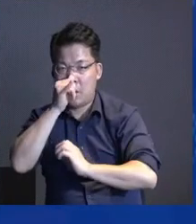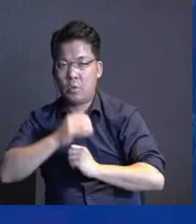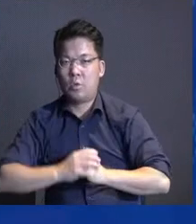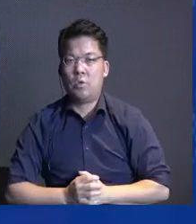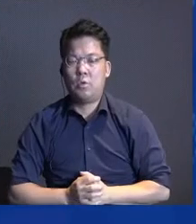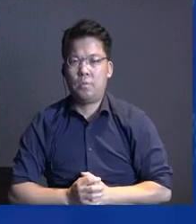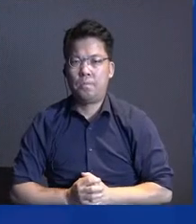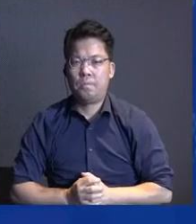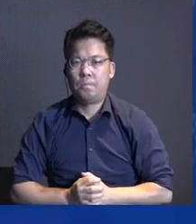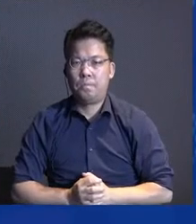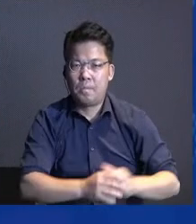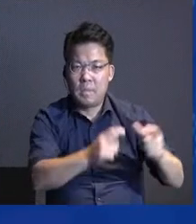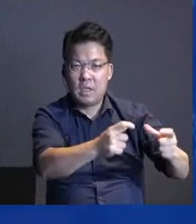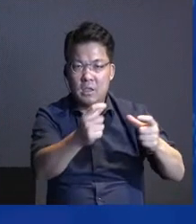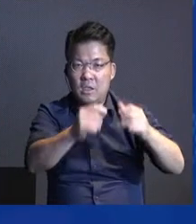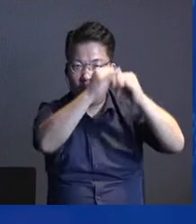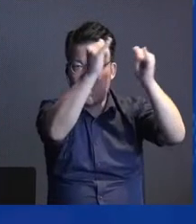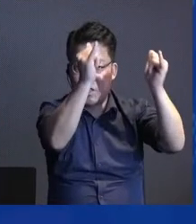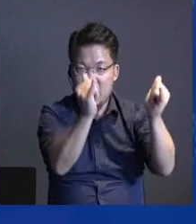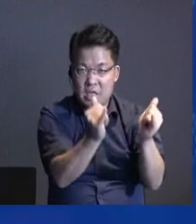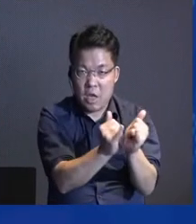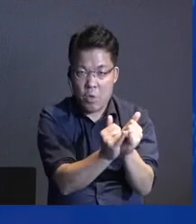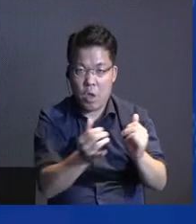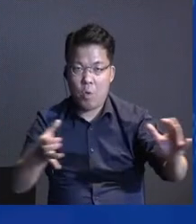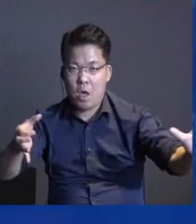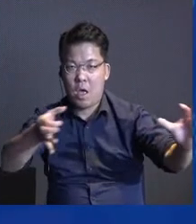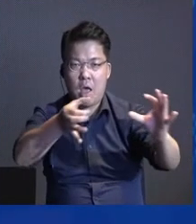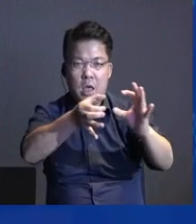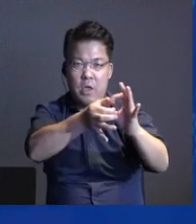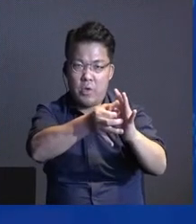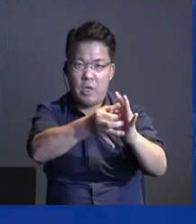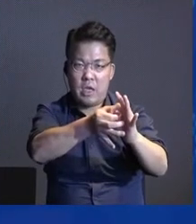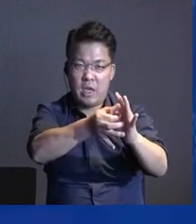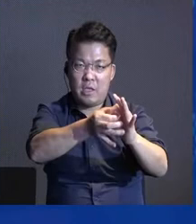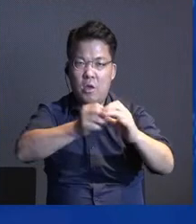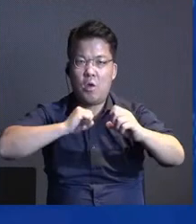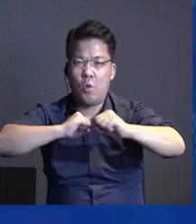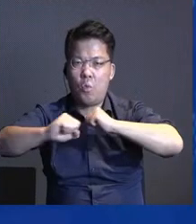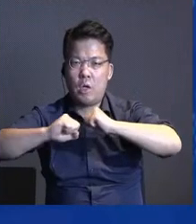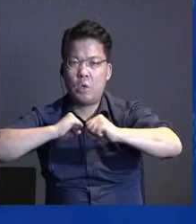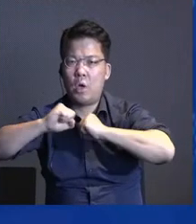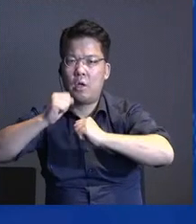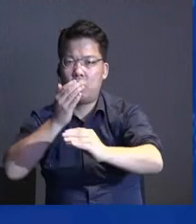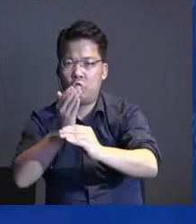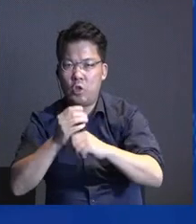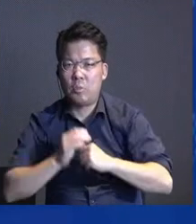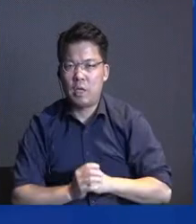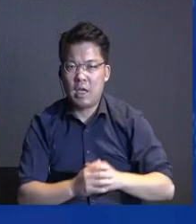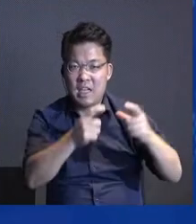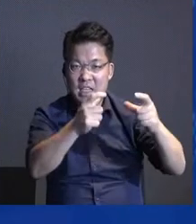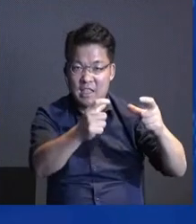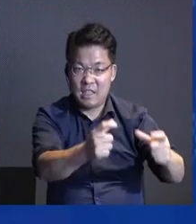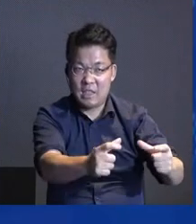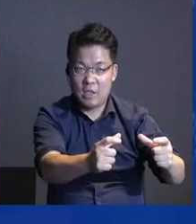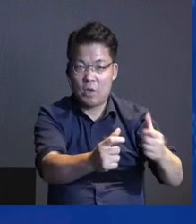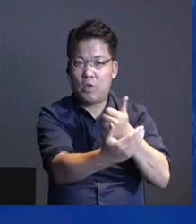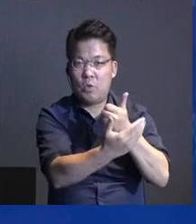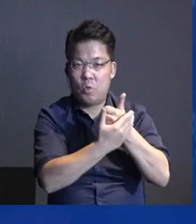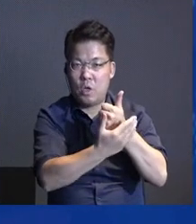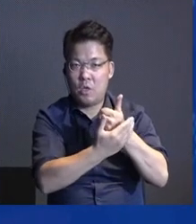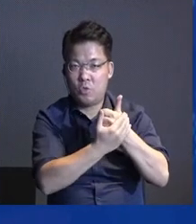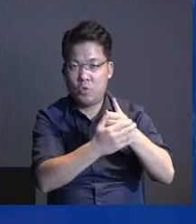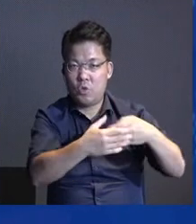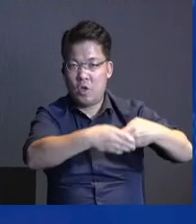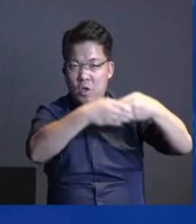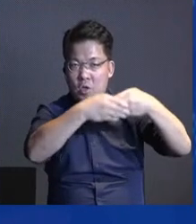in collaboration with the 8 local partner organizations, and members are about 210 at the moment. And